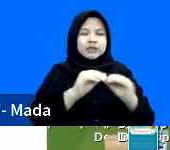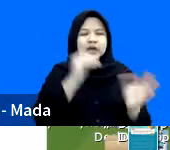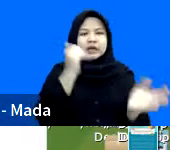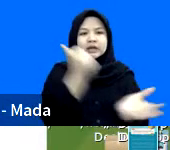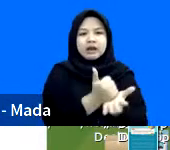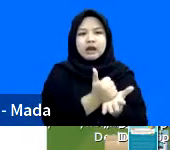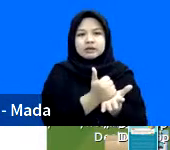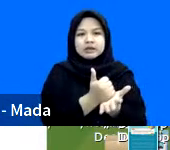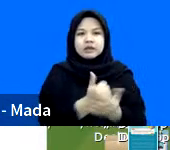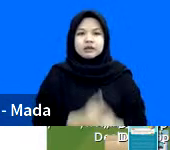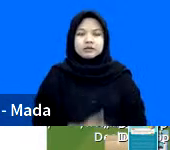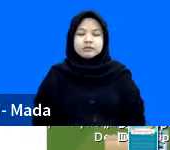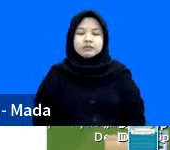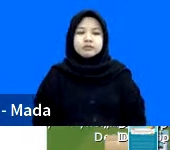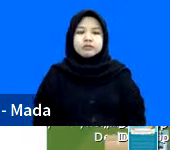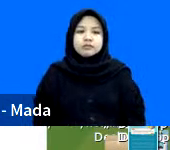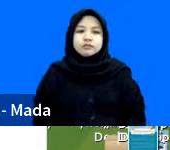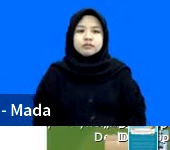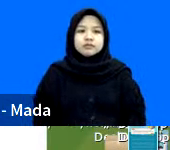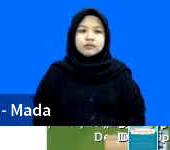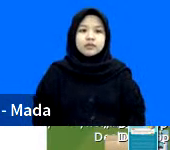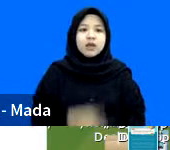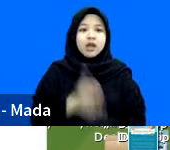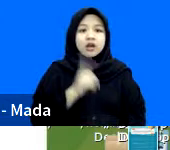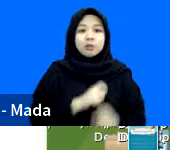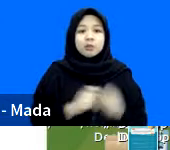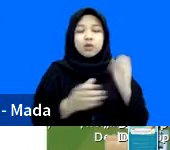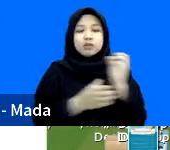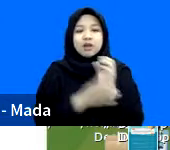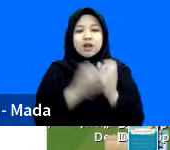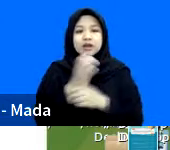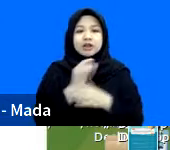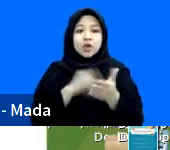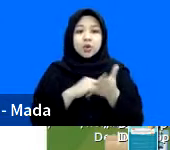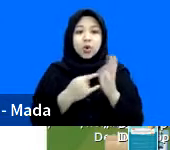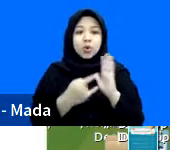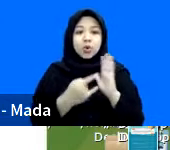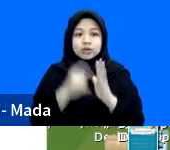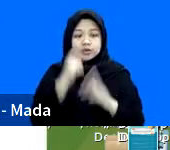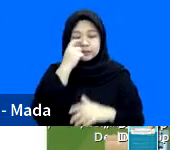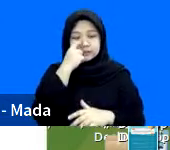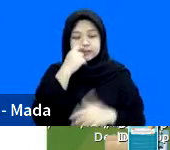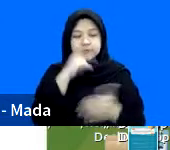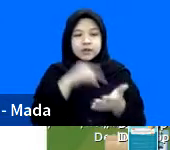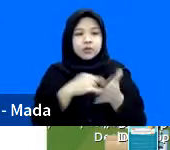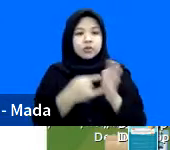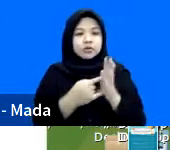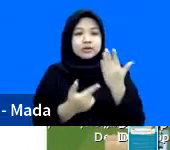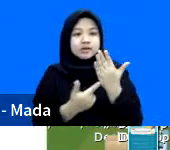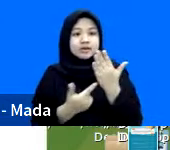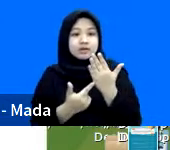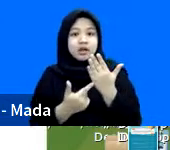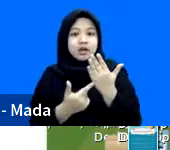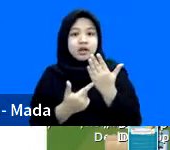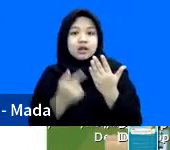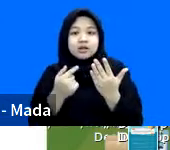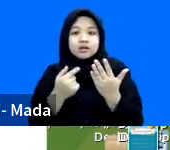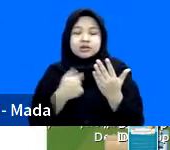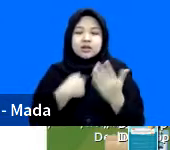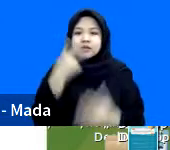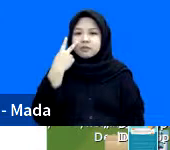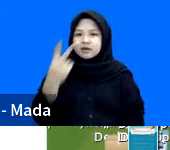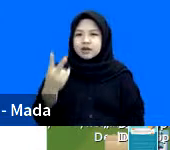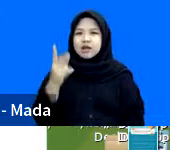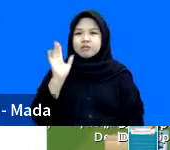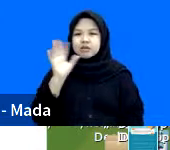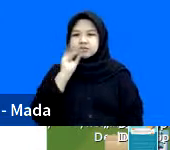There are two harms from technology. So whenever you talk about digital technologies, I find that people talk about the benefits, but people do not talk about the harms.